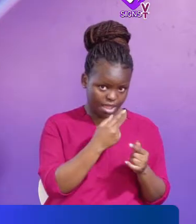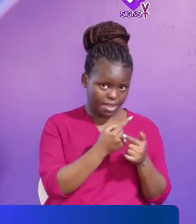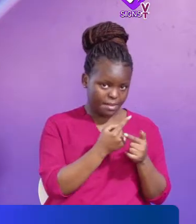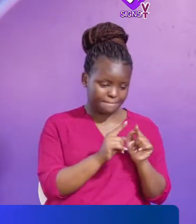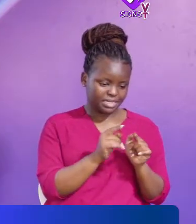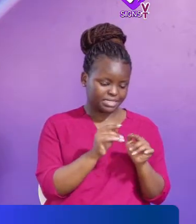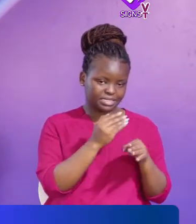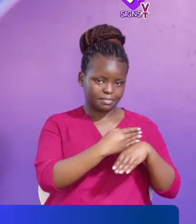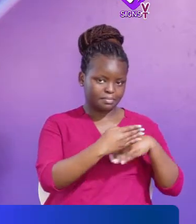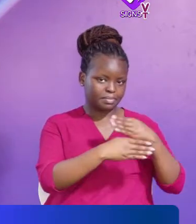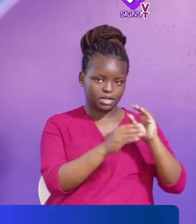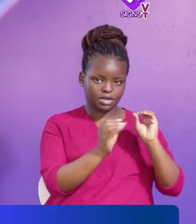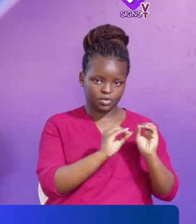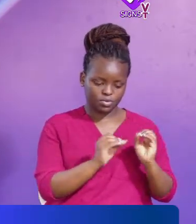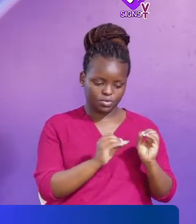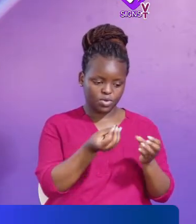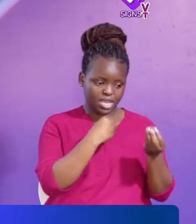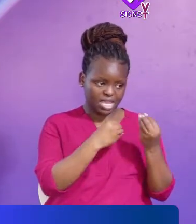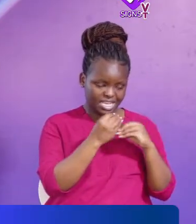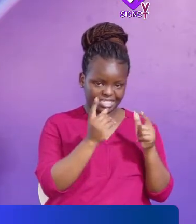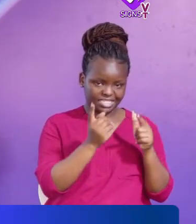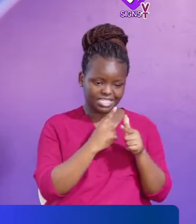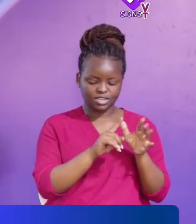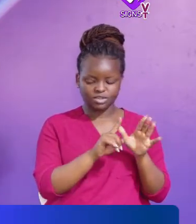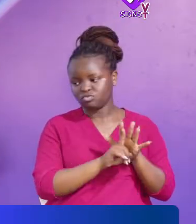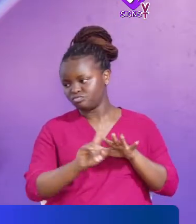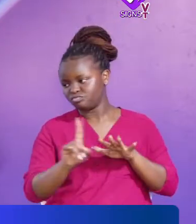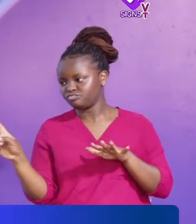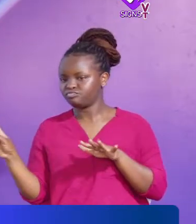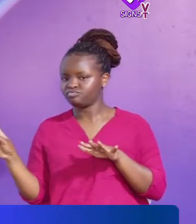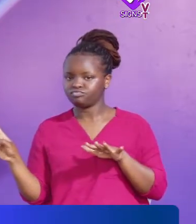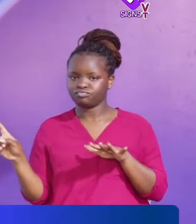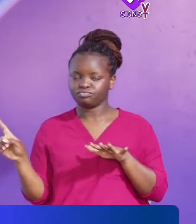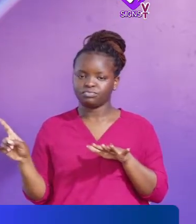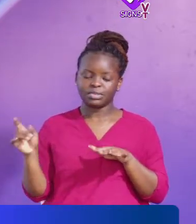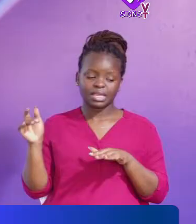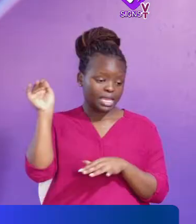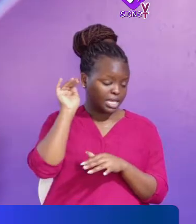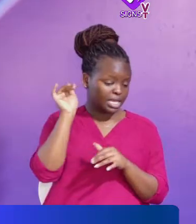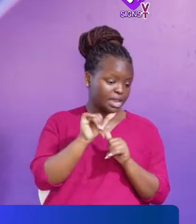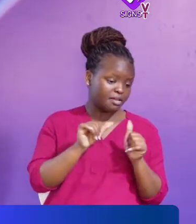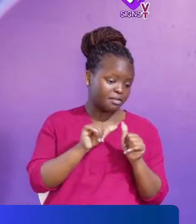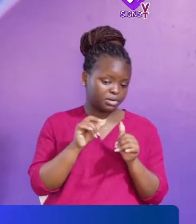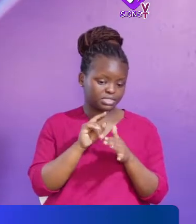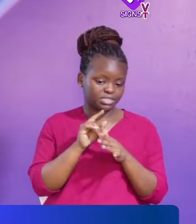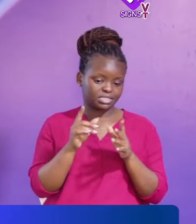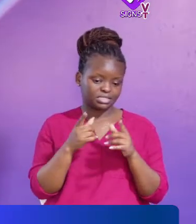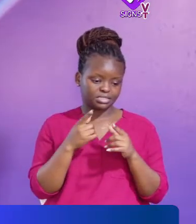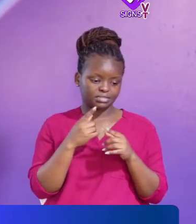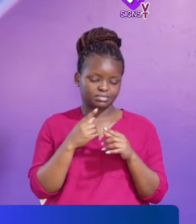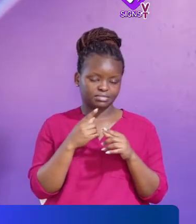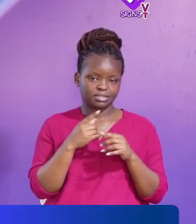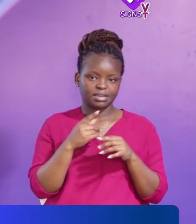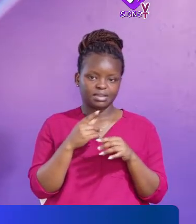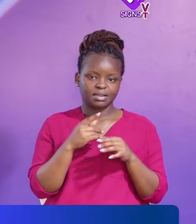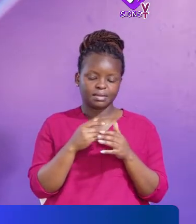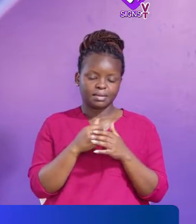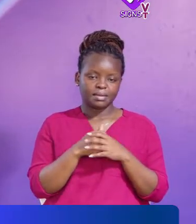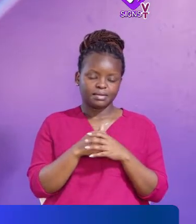hakutekeleza. Wajua, you eat then you exit. Yeah. Did you hear this saying in English which is called backing up the wrong